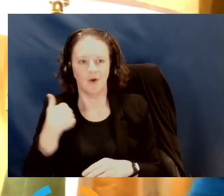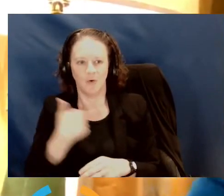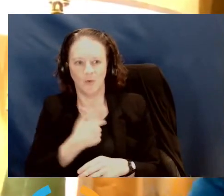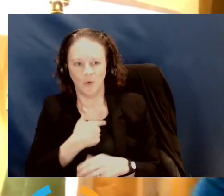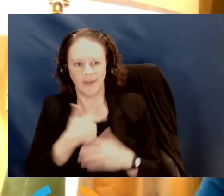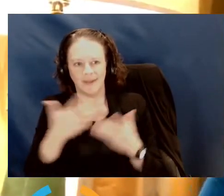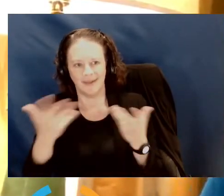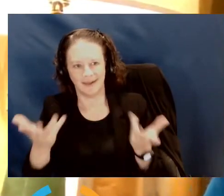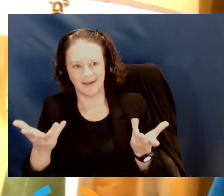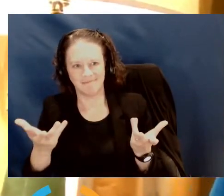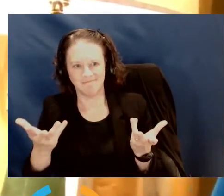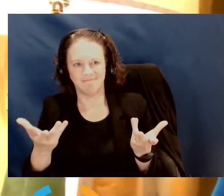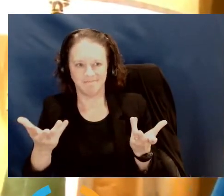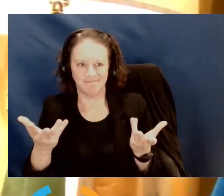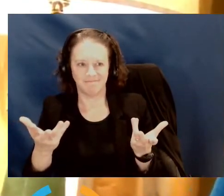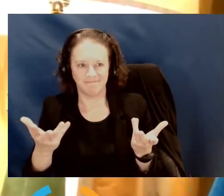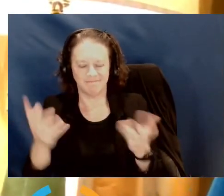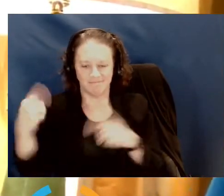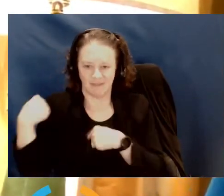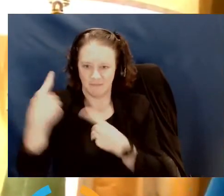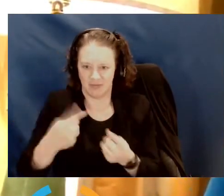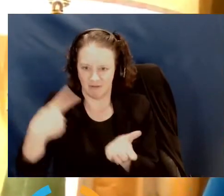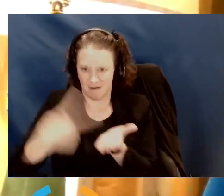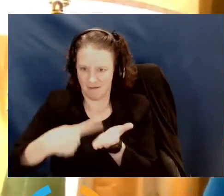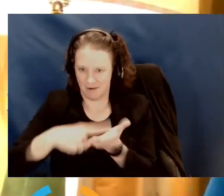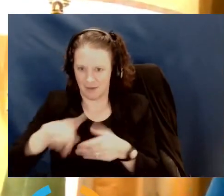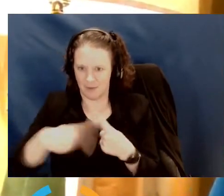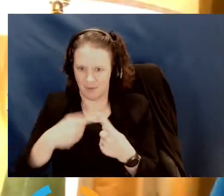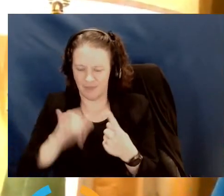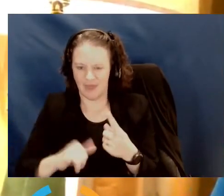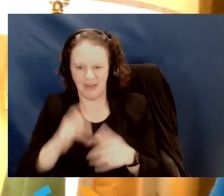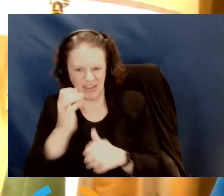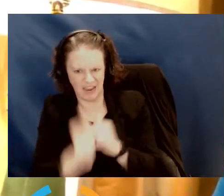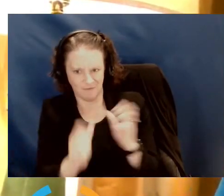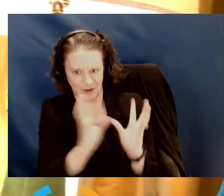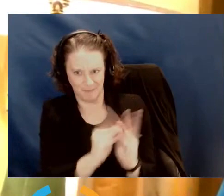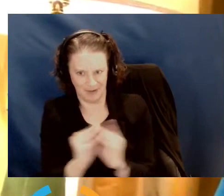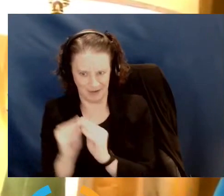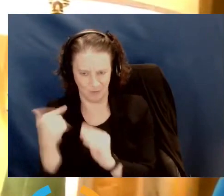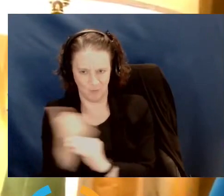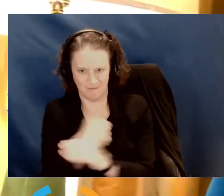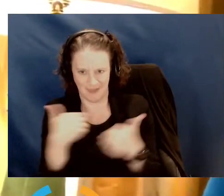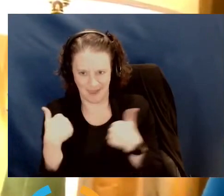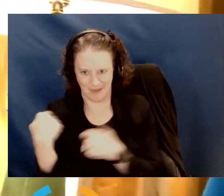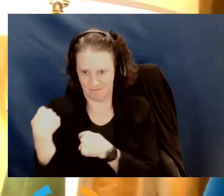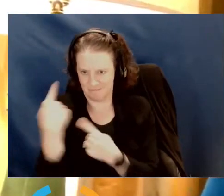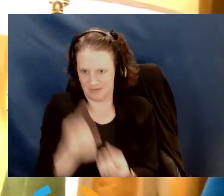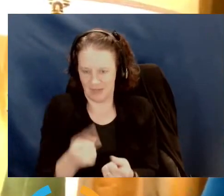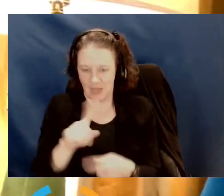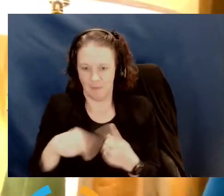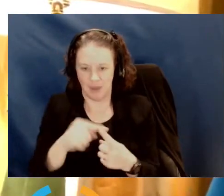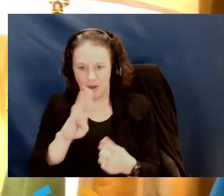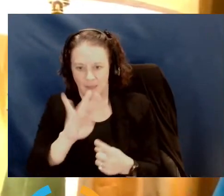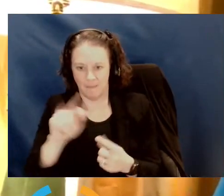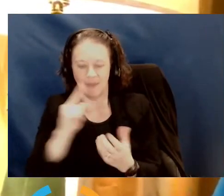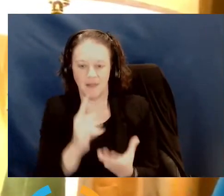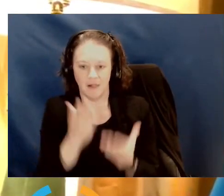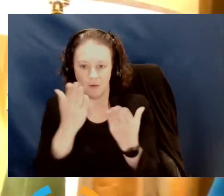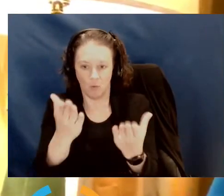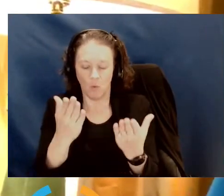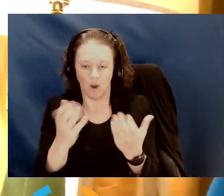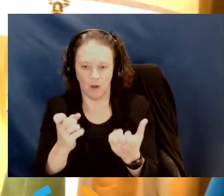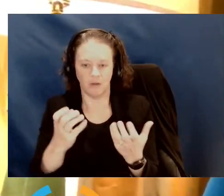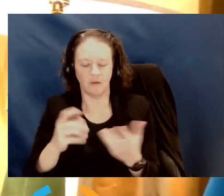have definitely been talking about that pretty much every meeting we've had about the bill that we want to have introduced.